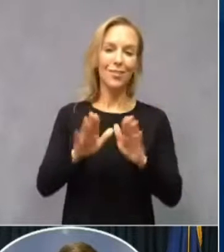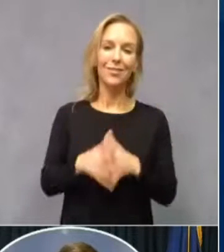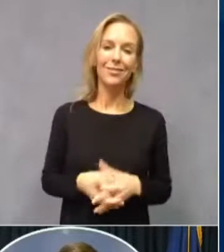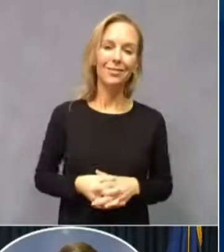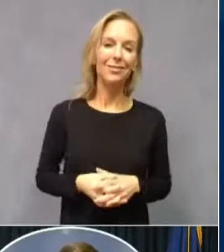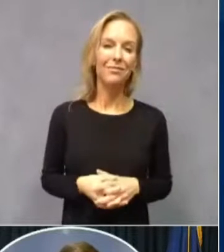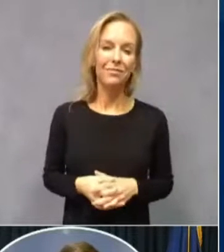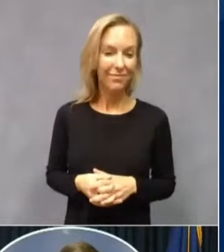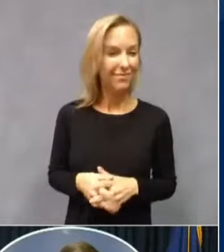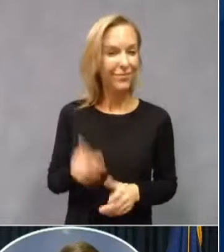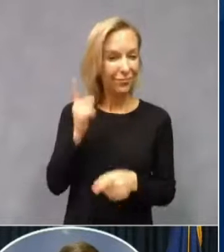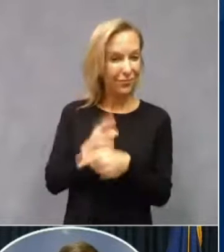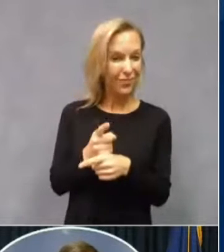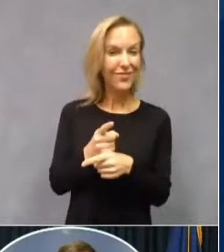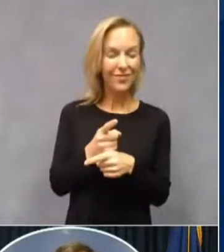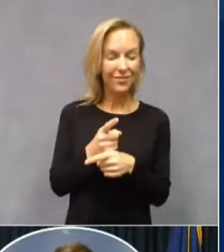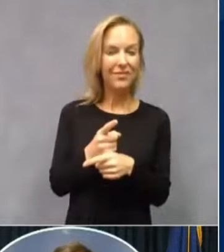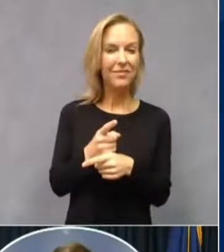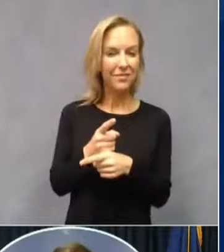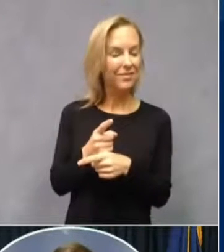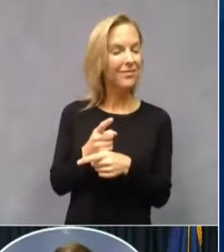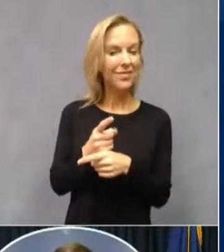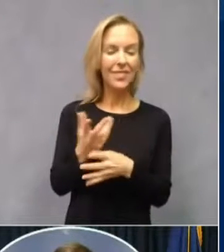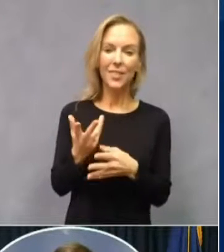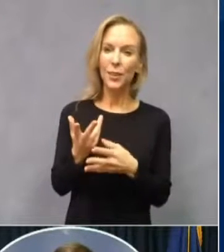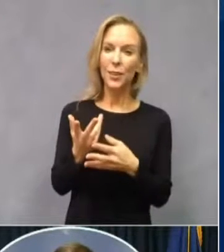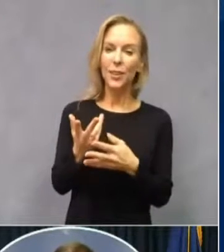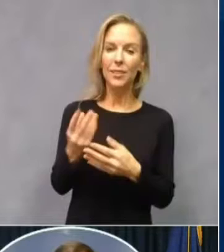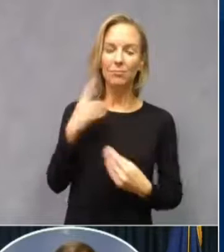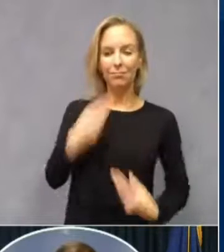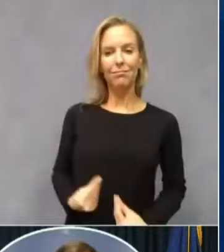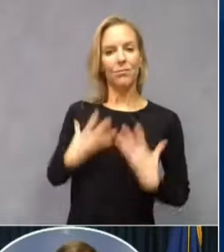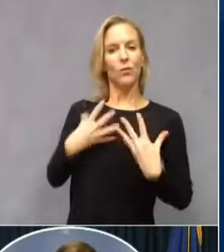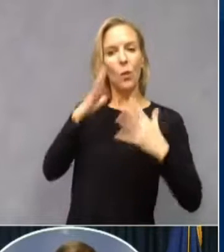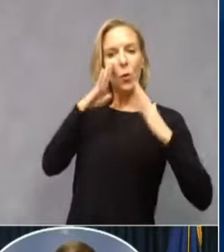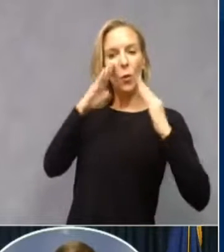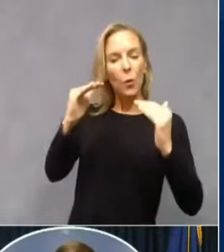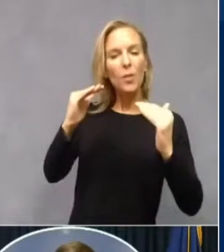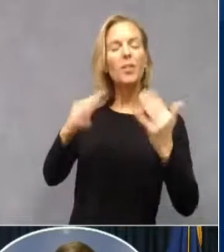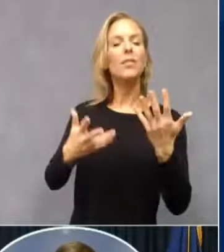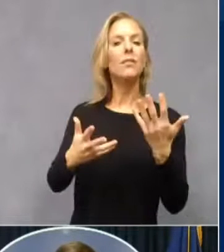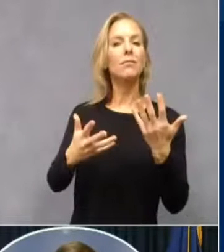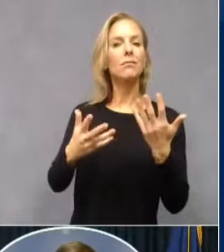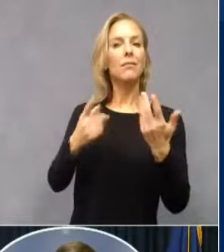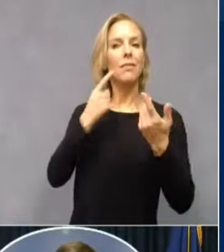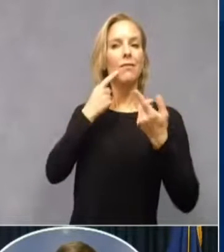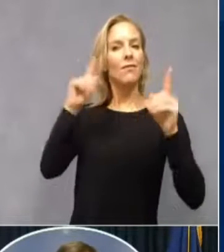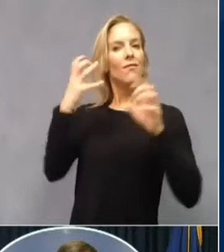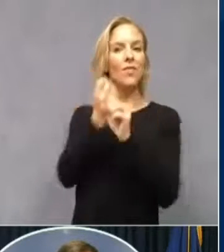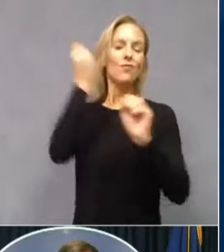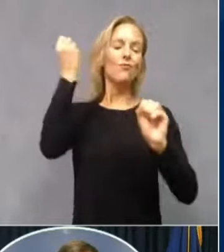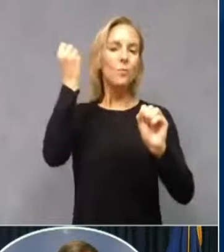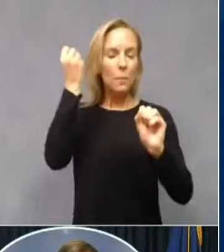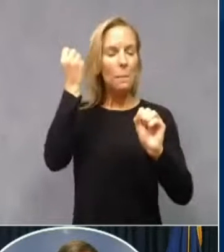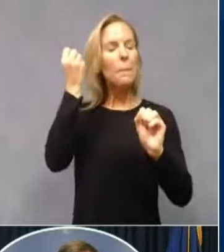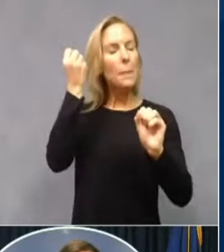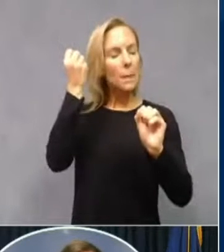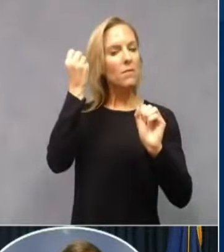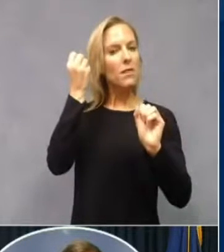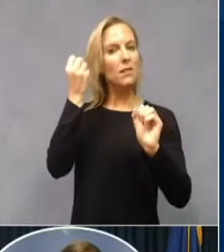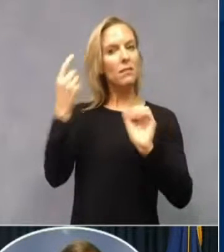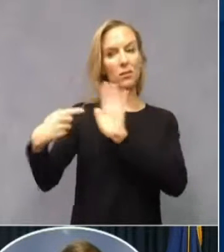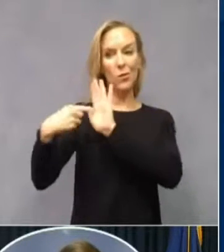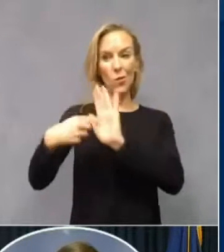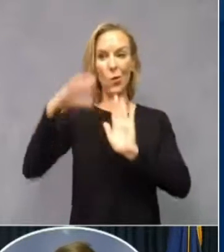right? They give us hope. They assure us of victory. And they show that these